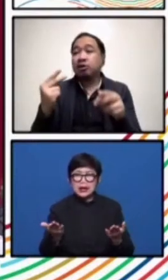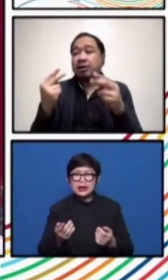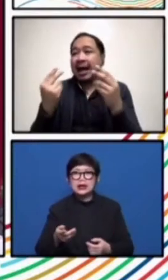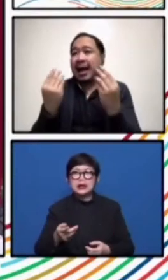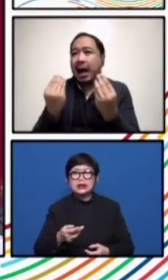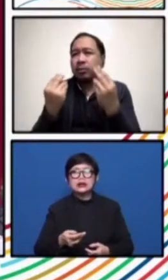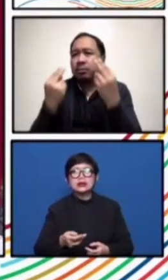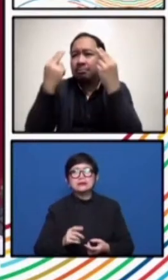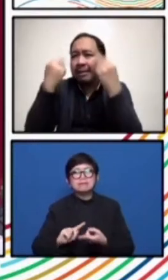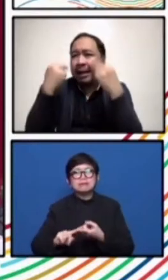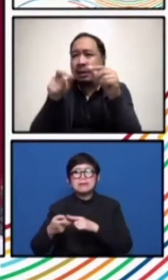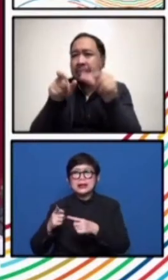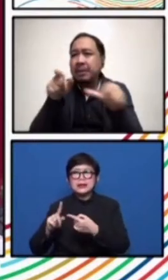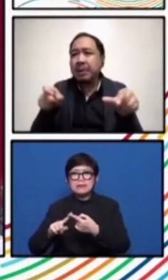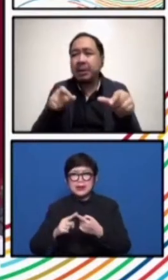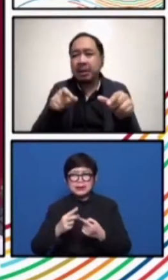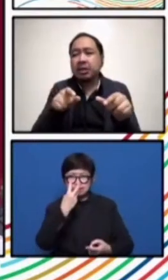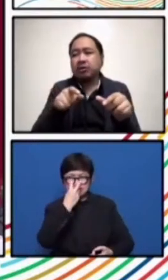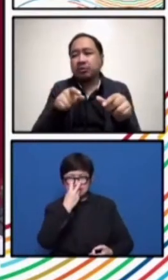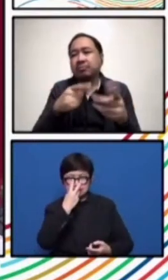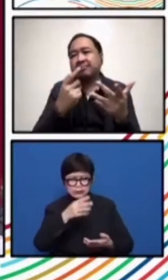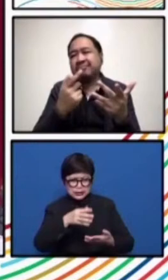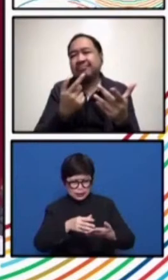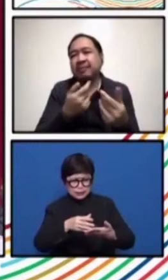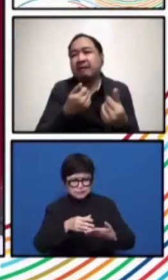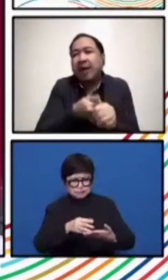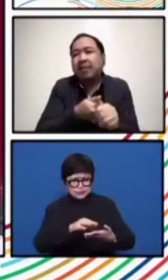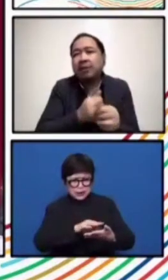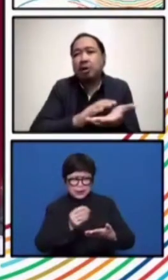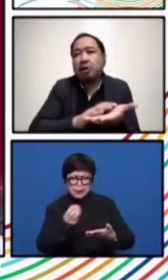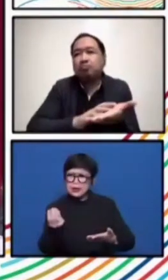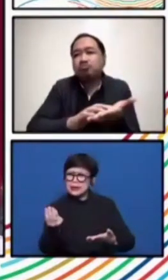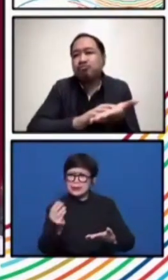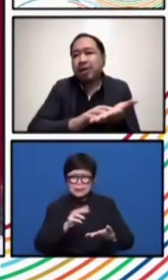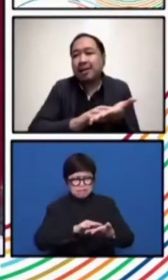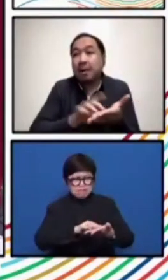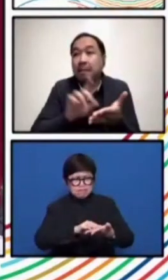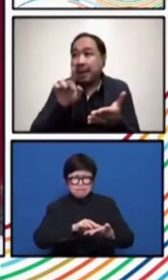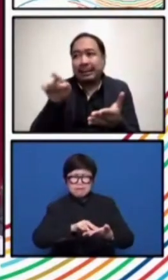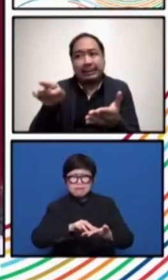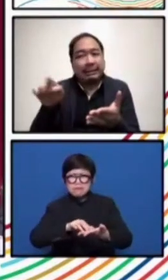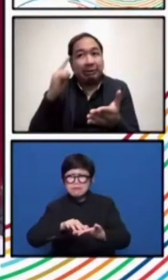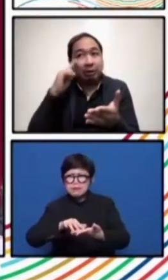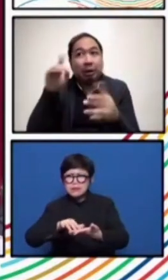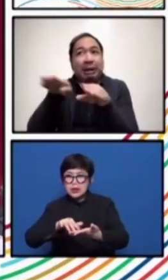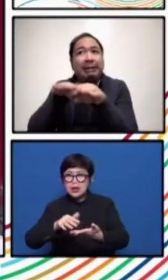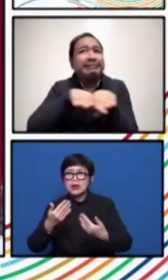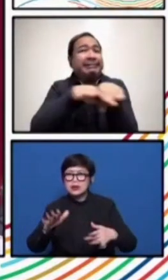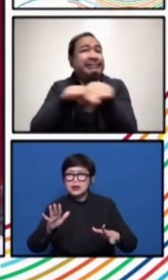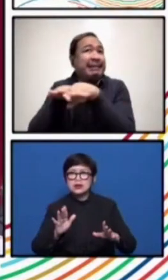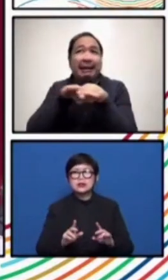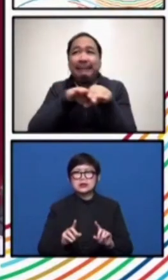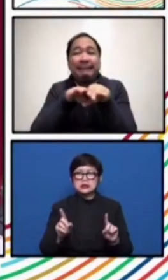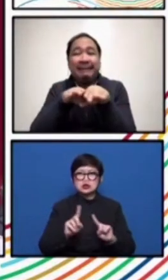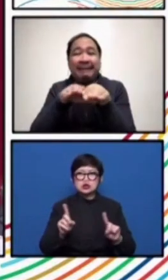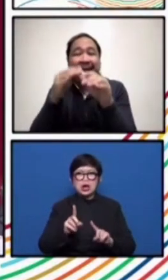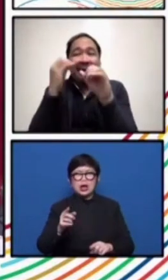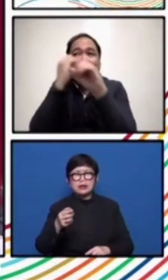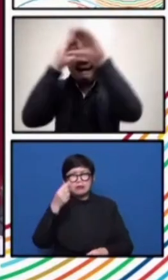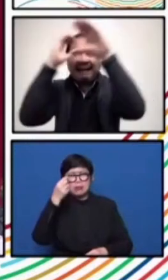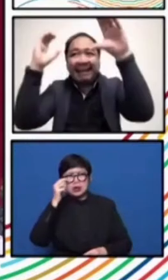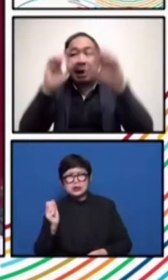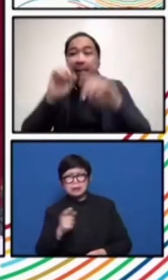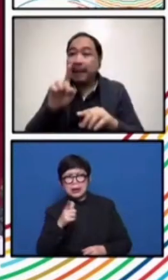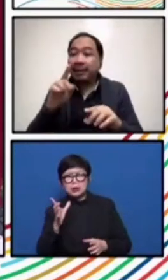their fingers so do not quickly jump into conclusion because in this conference probably you don't